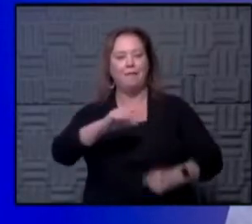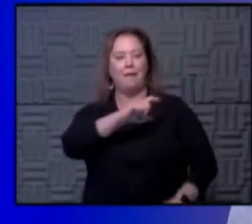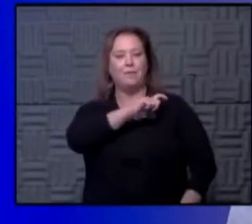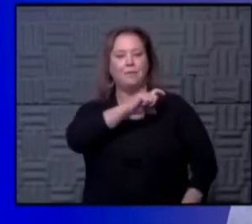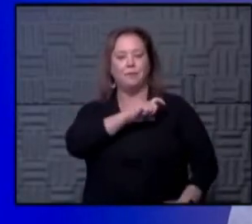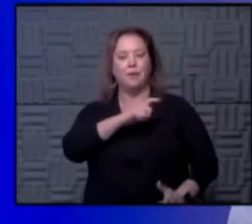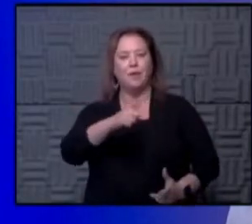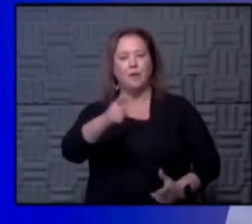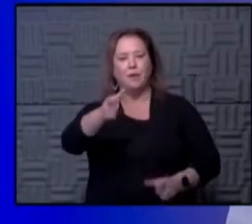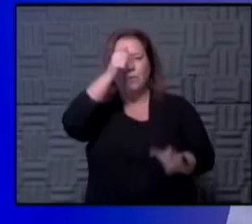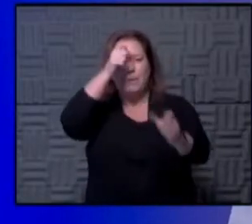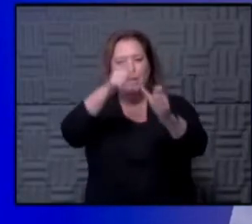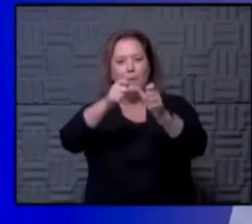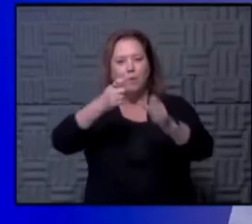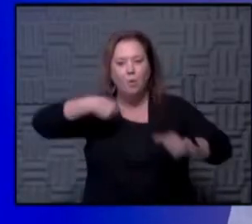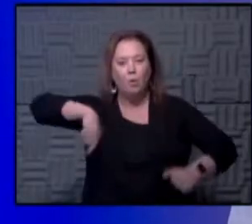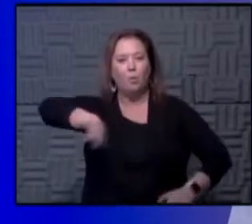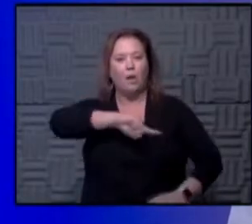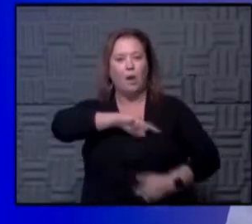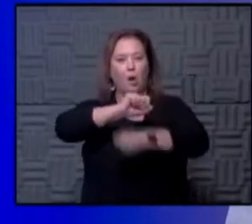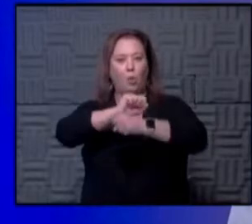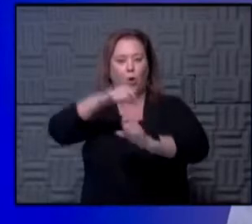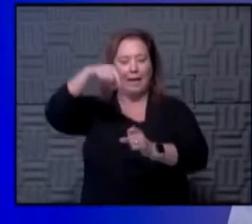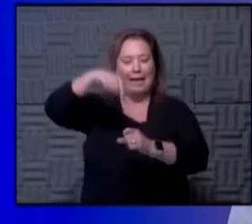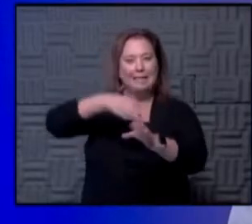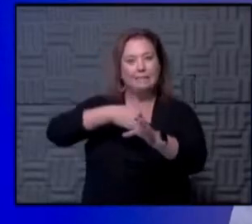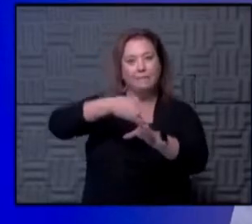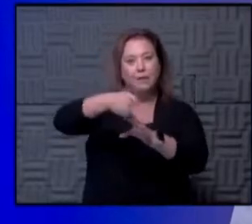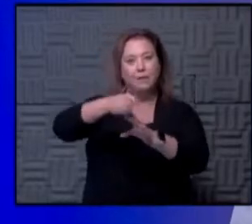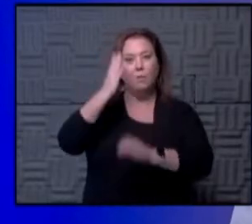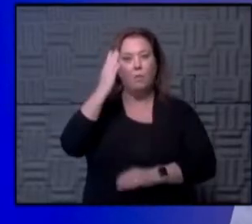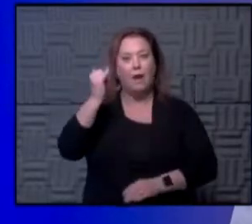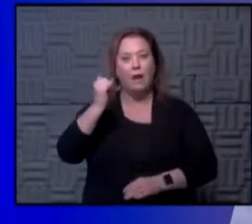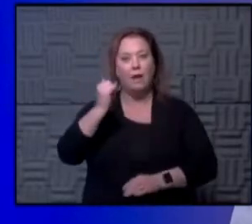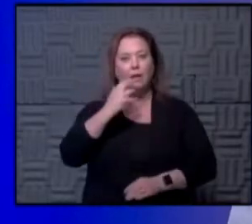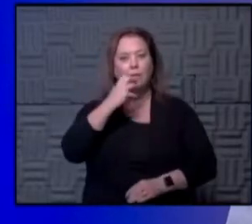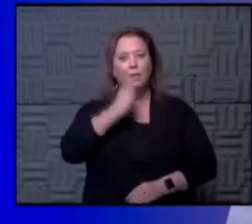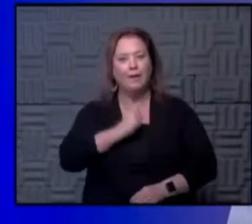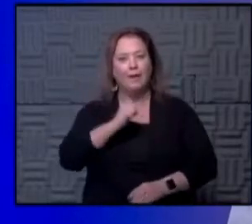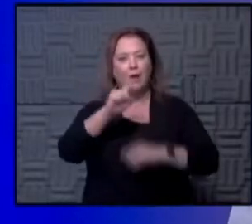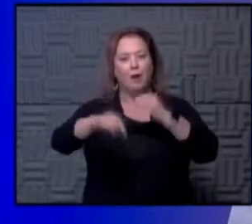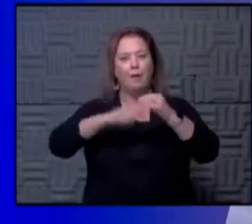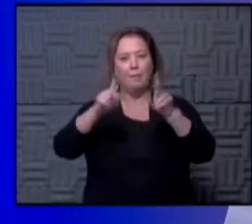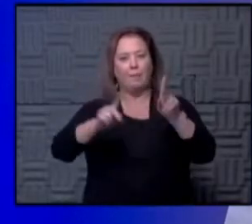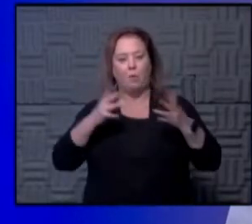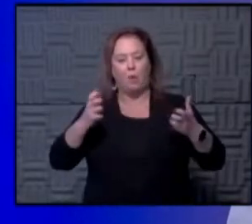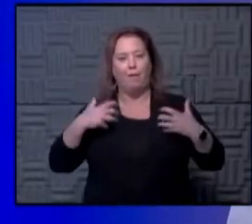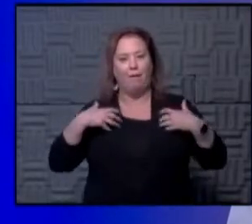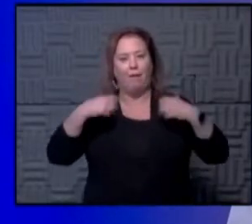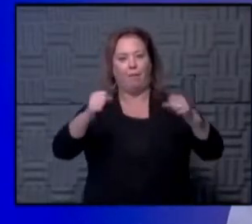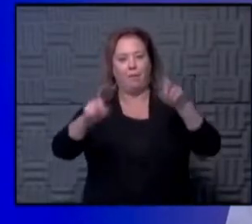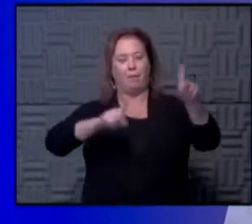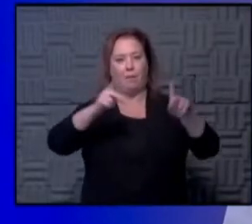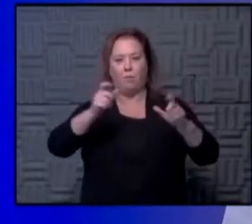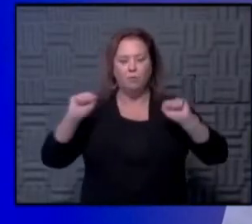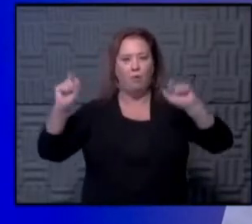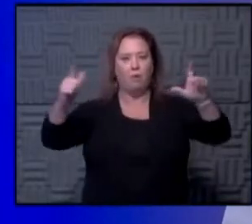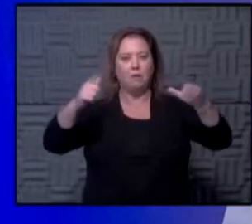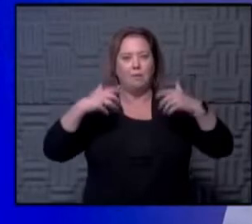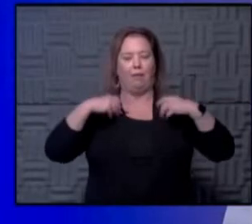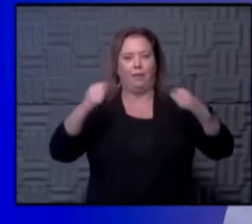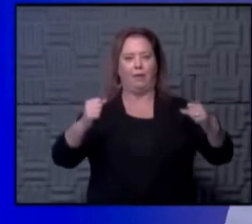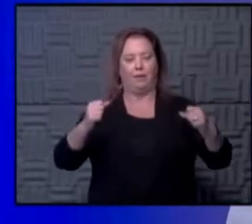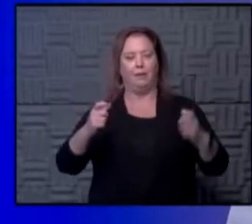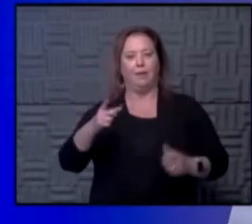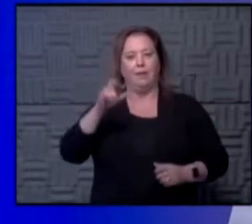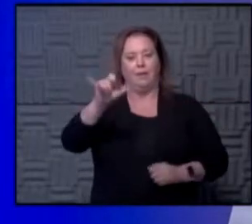we are all doing this healthcare because we care about people, and we want people to be well individually, but also as a population. So I